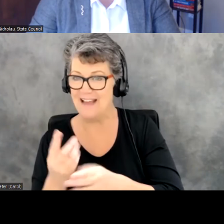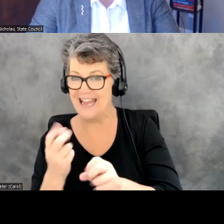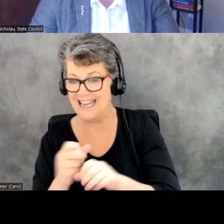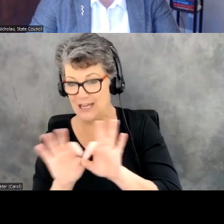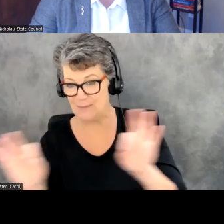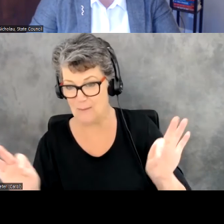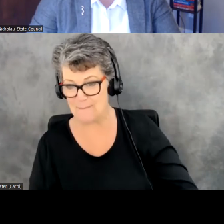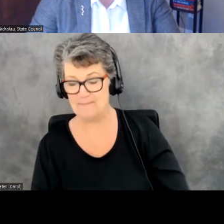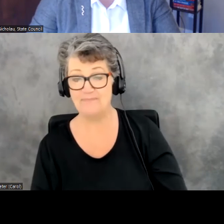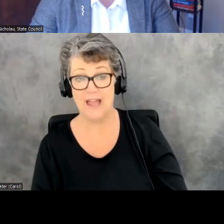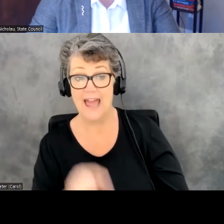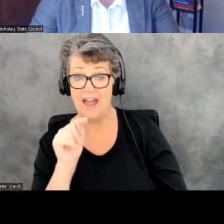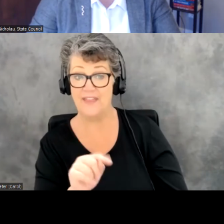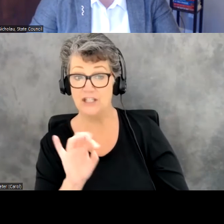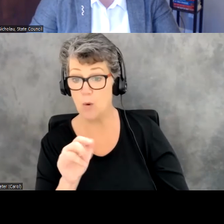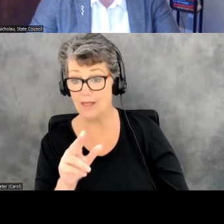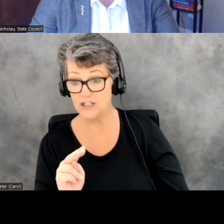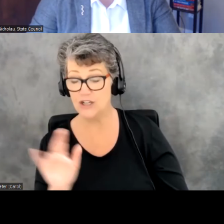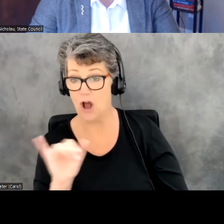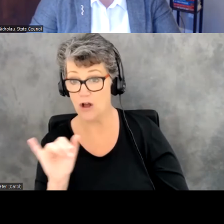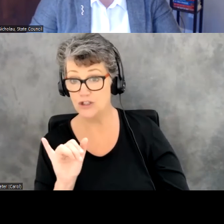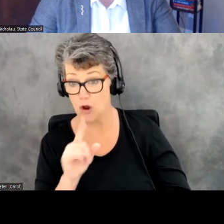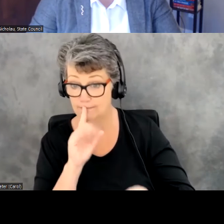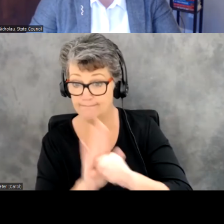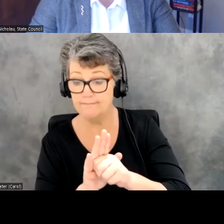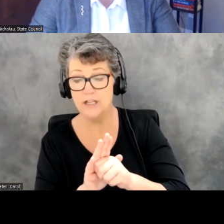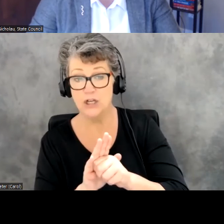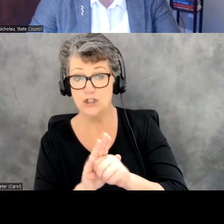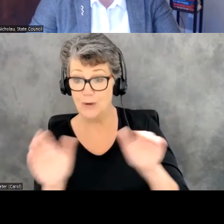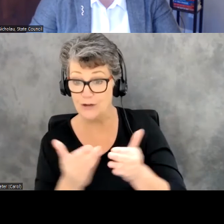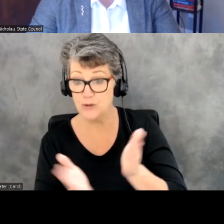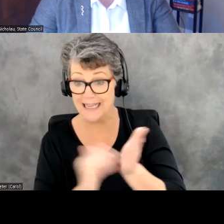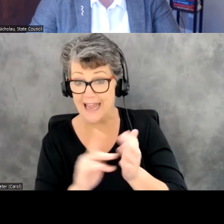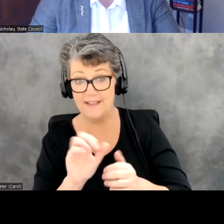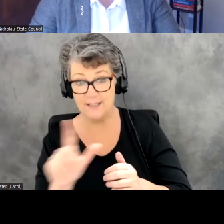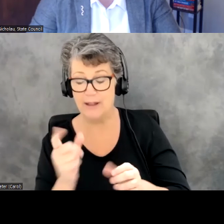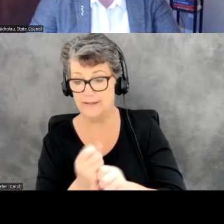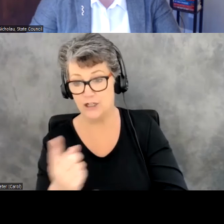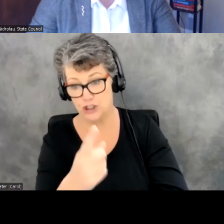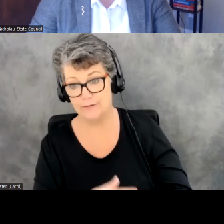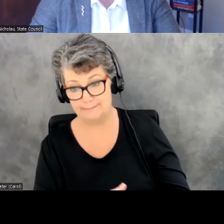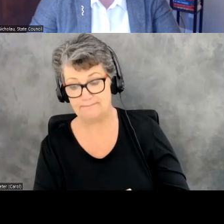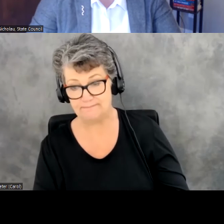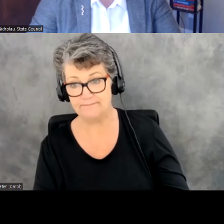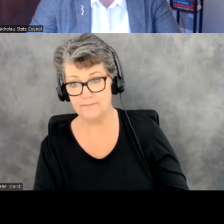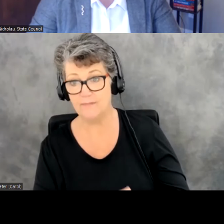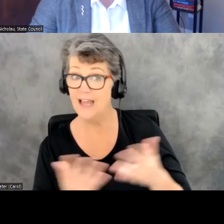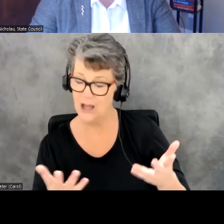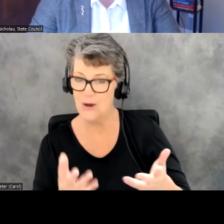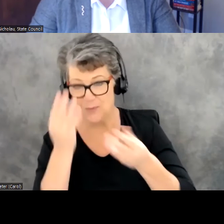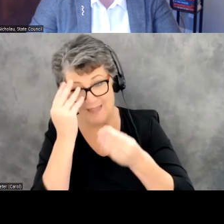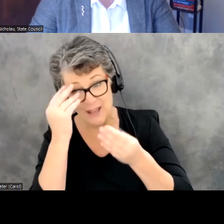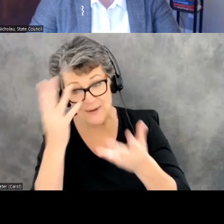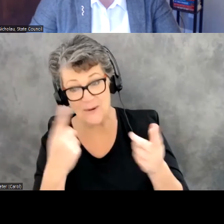diploma. This coalition is also dedicated to trying to reintroduce this bill next year. We'll keep you